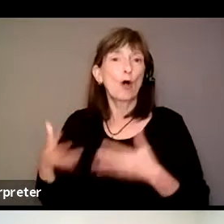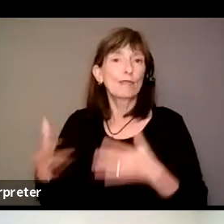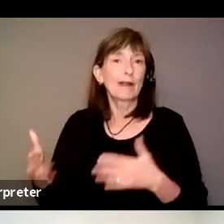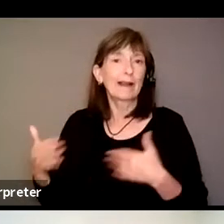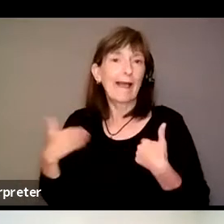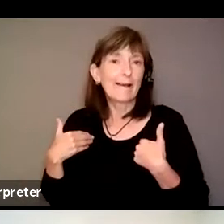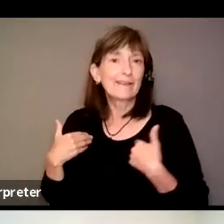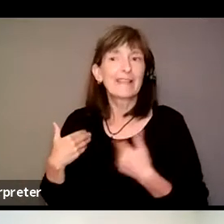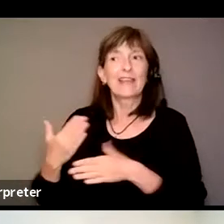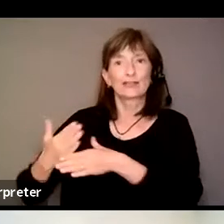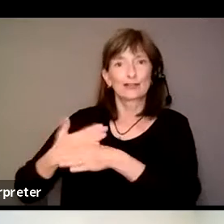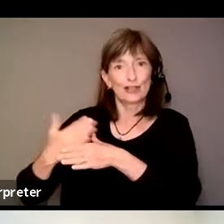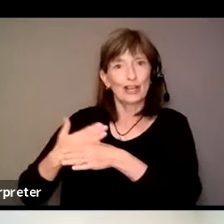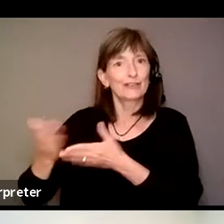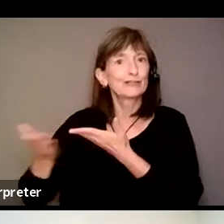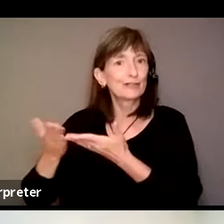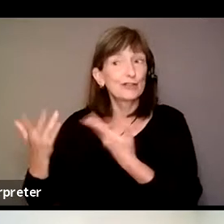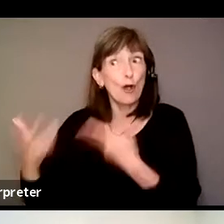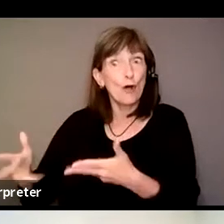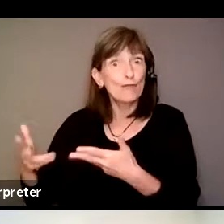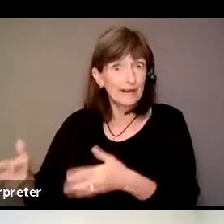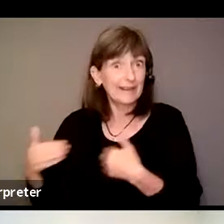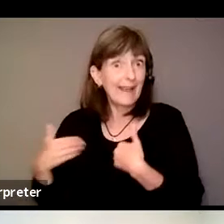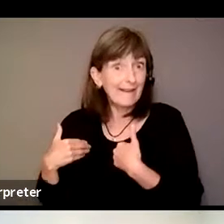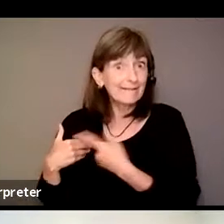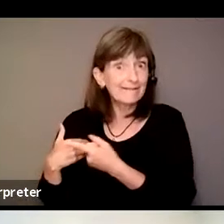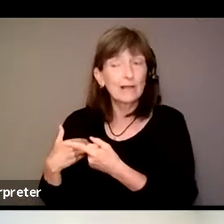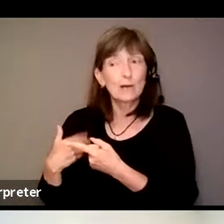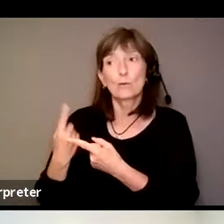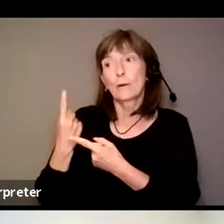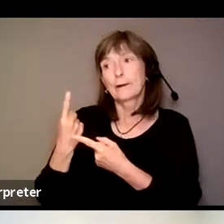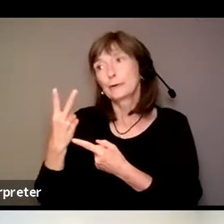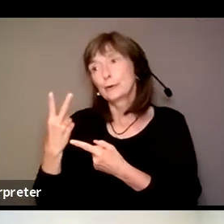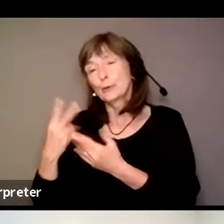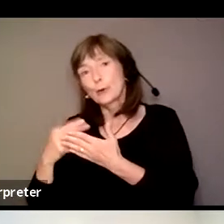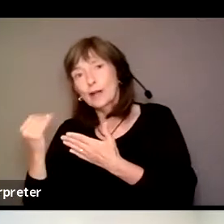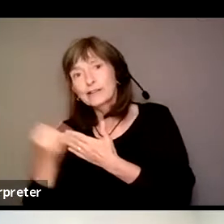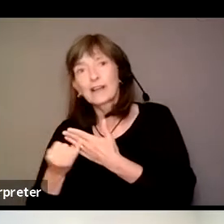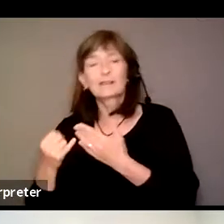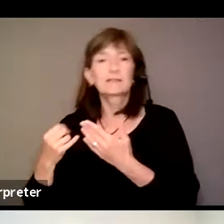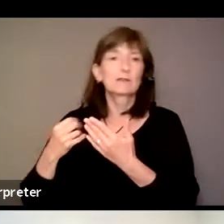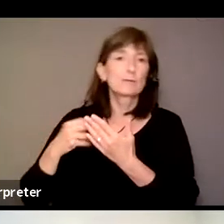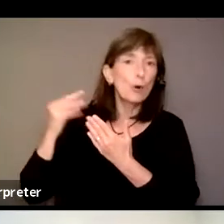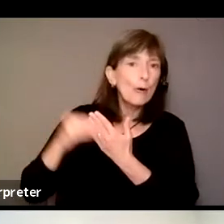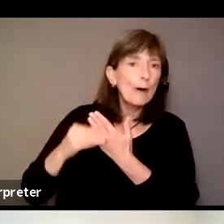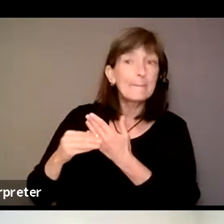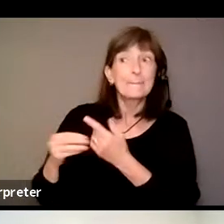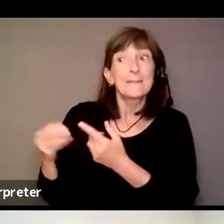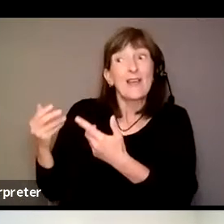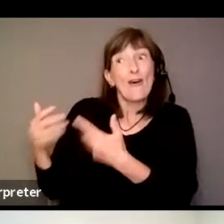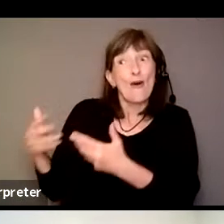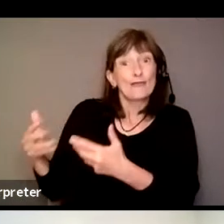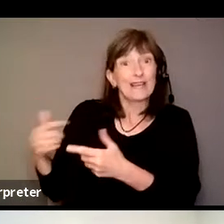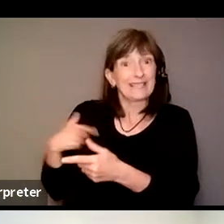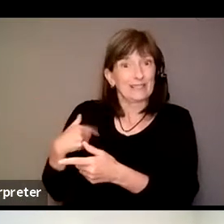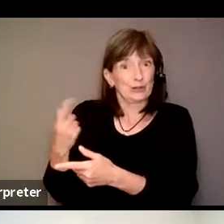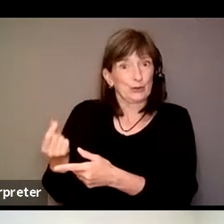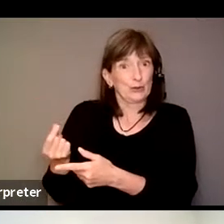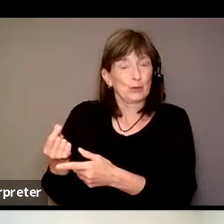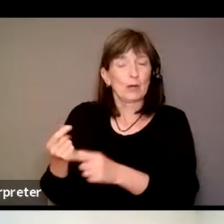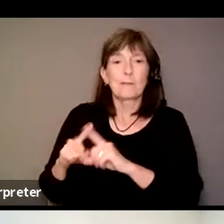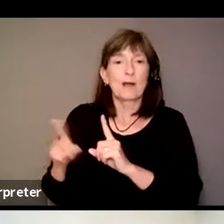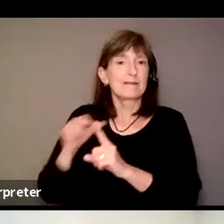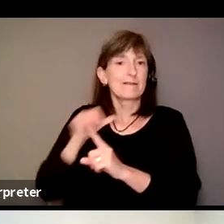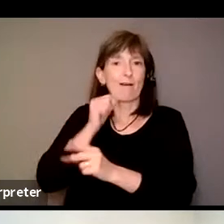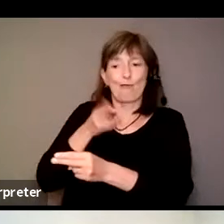piggybacking services. They've shared a project or whatever, and they're already doing this. We're just not